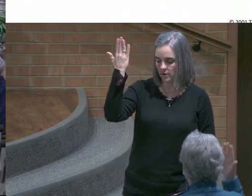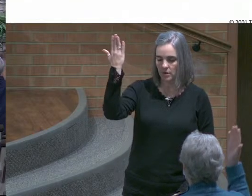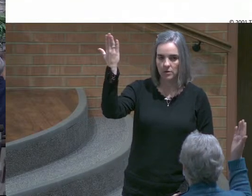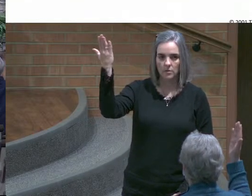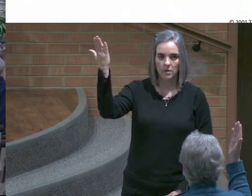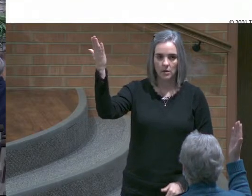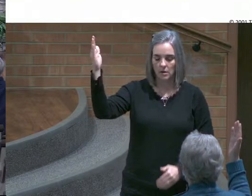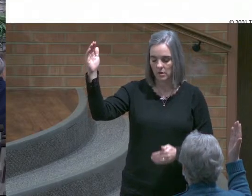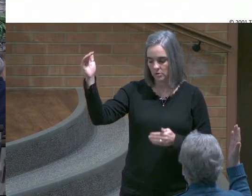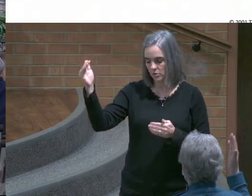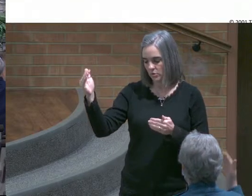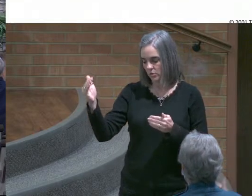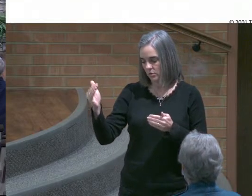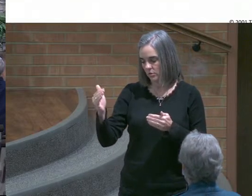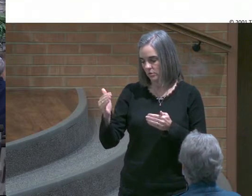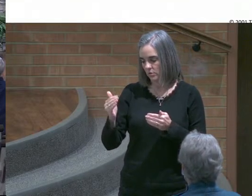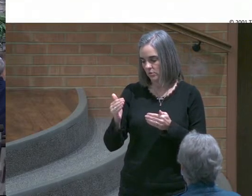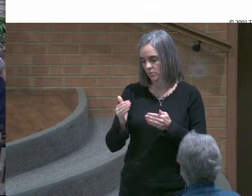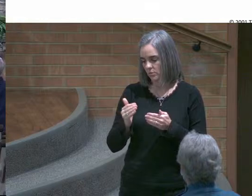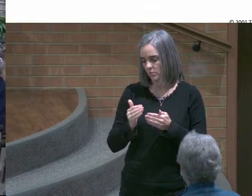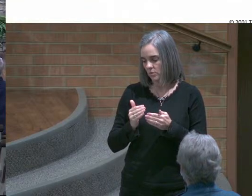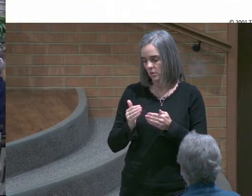To feel that